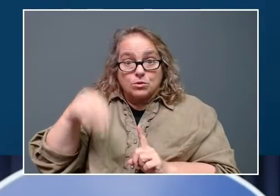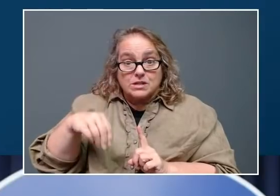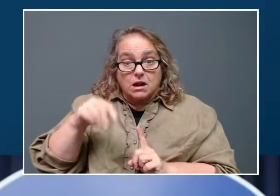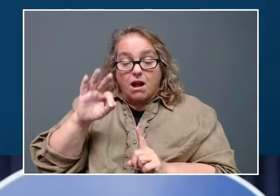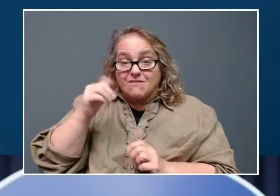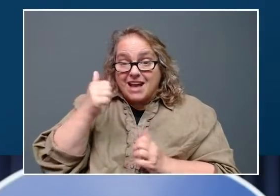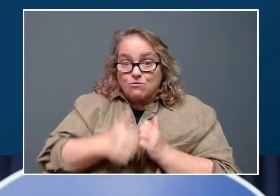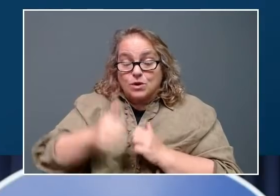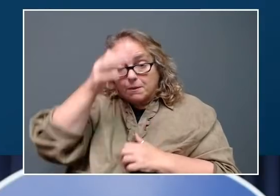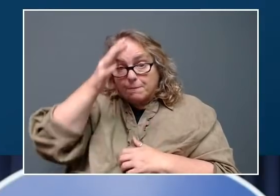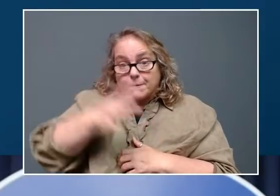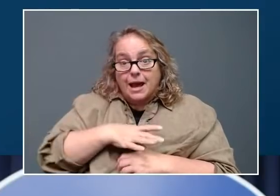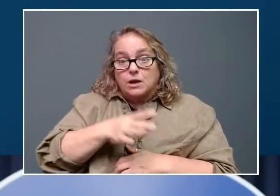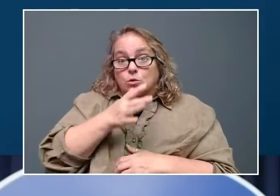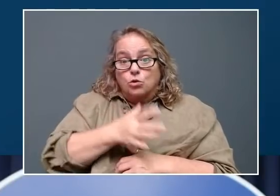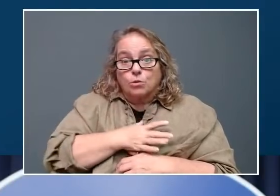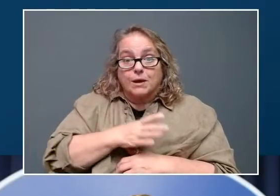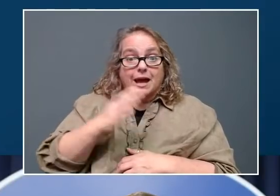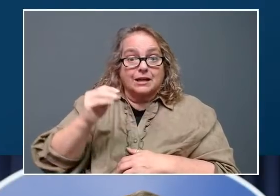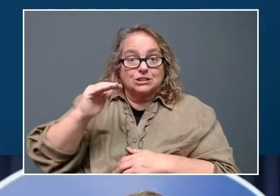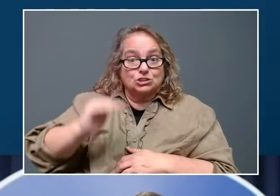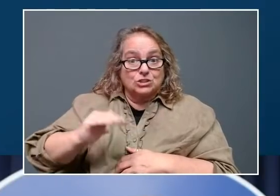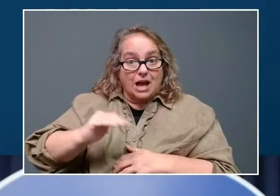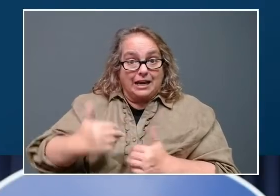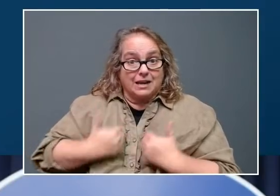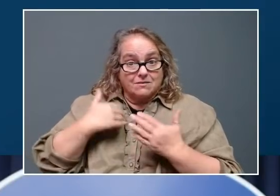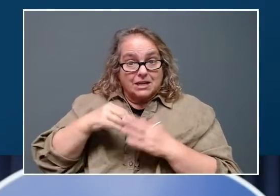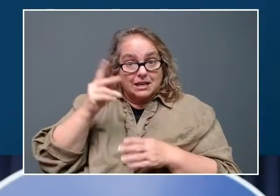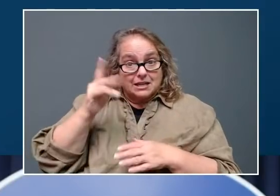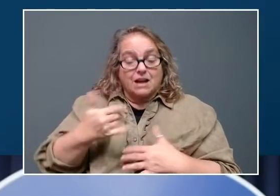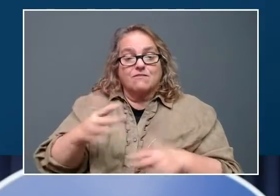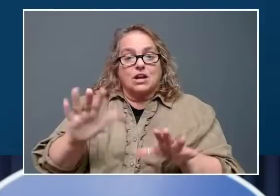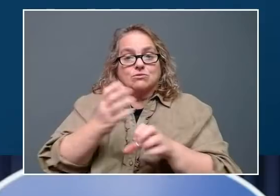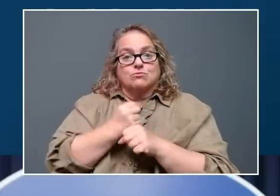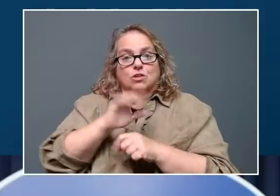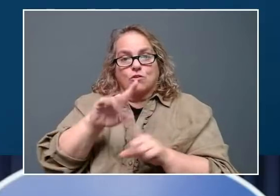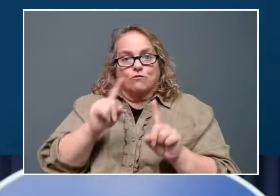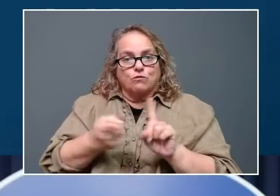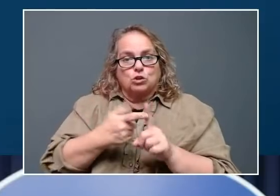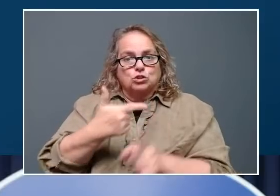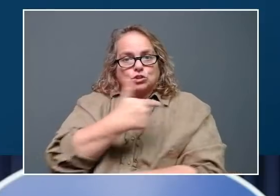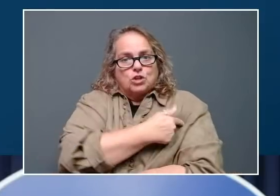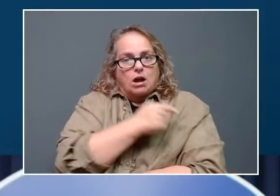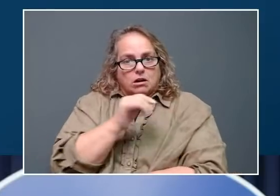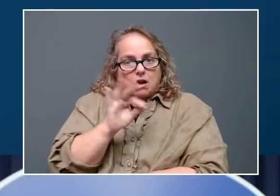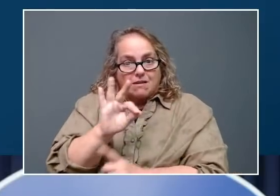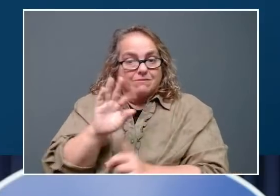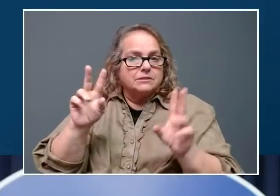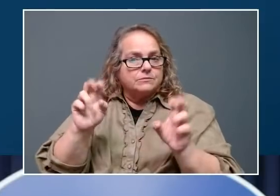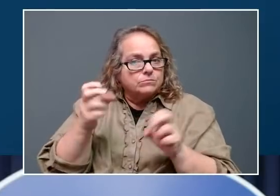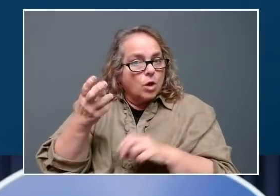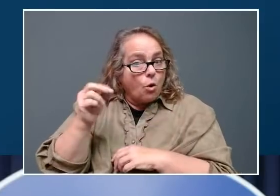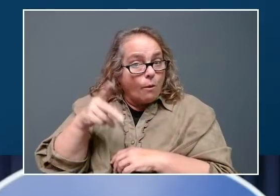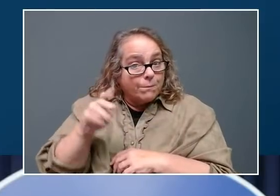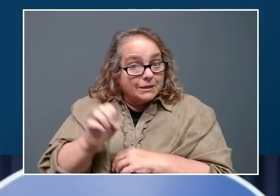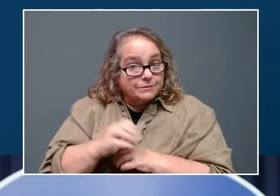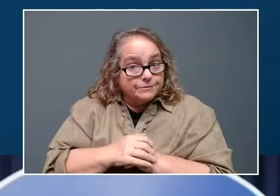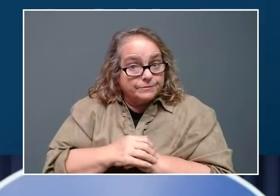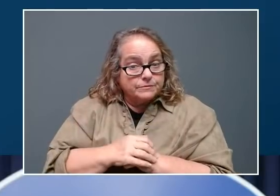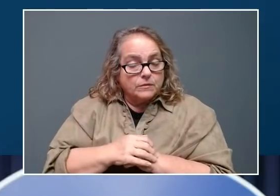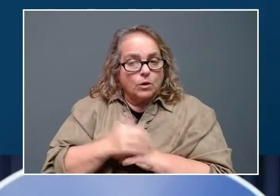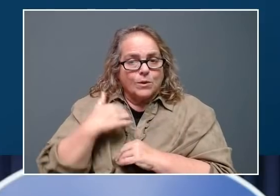in Kentucky has received at least their first shot of hope. We are now